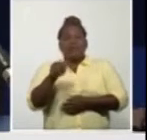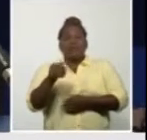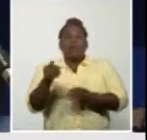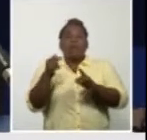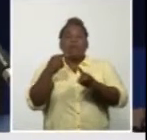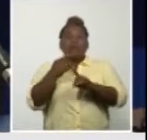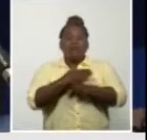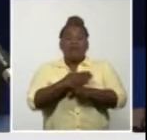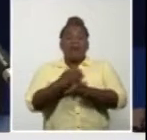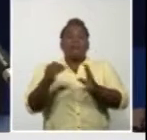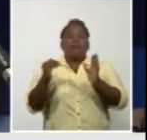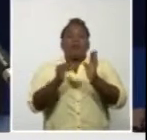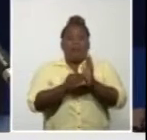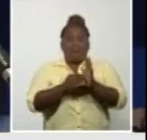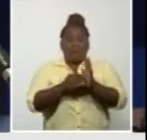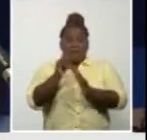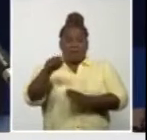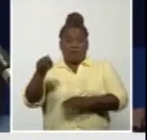rate at